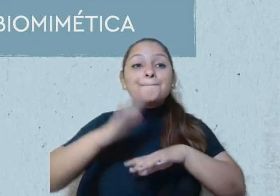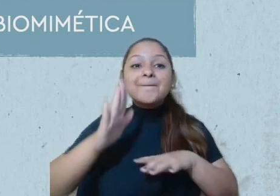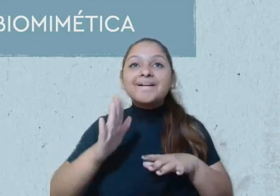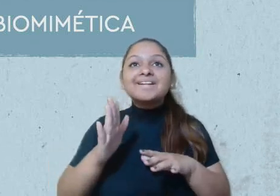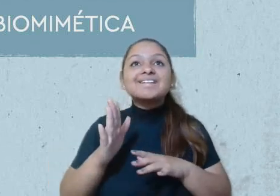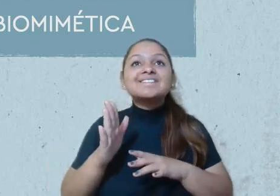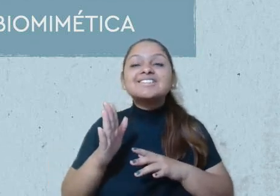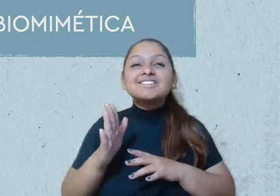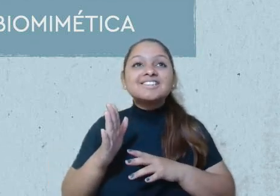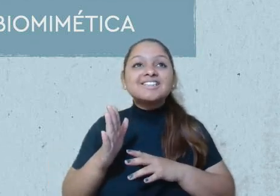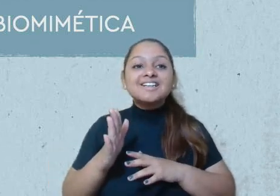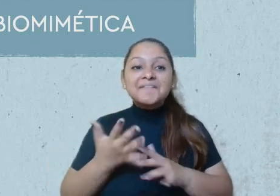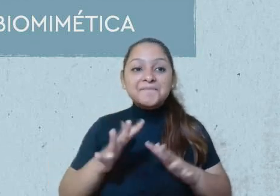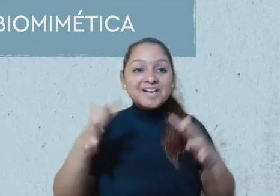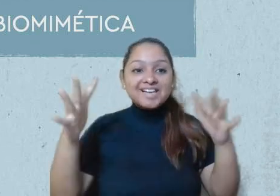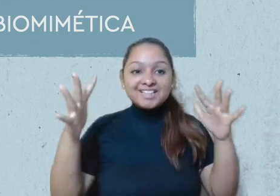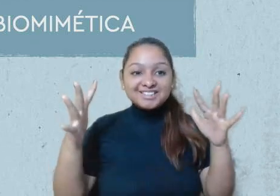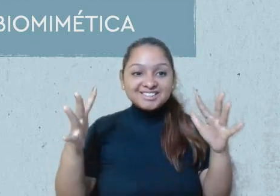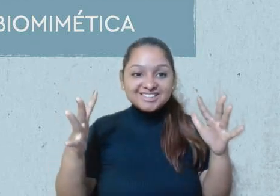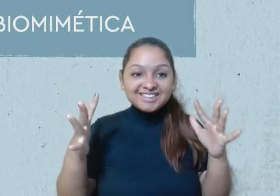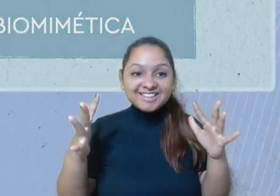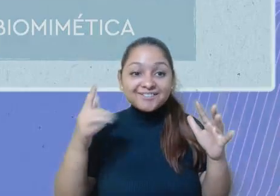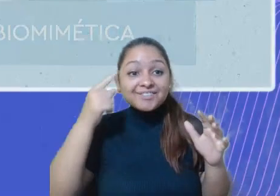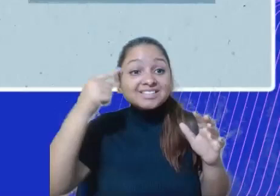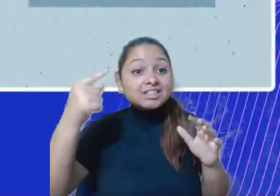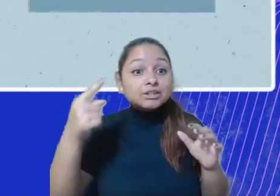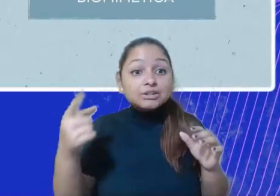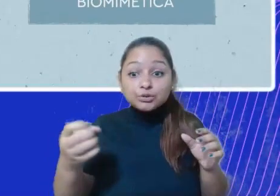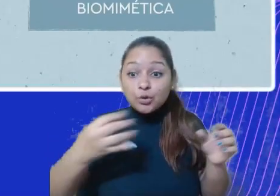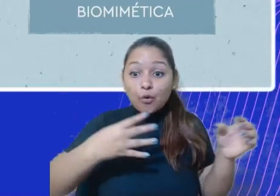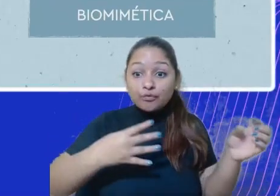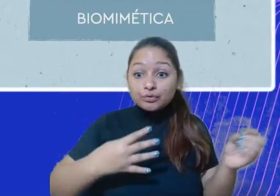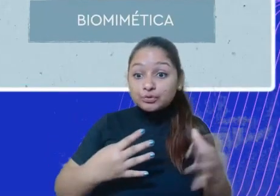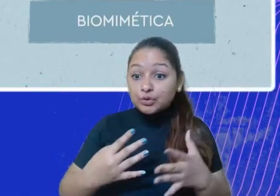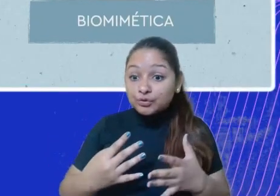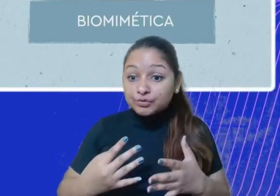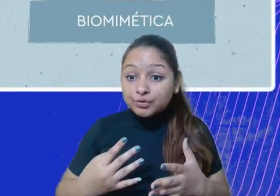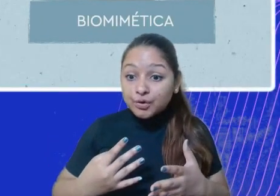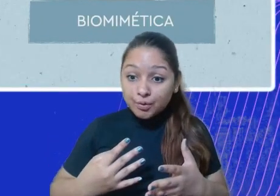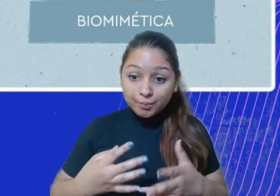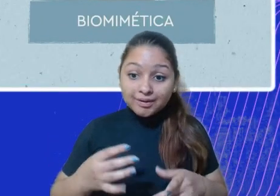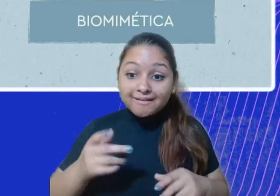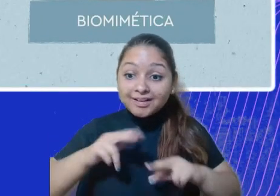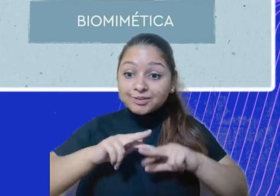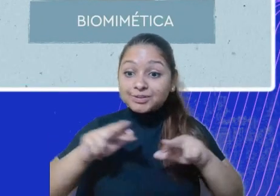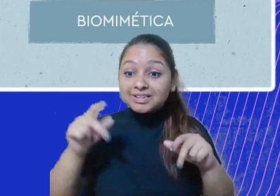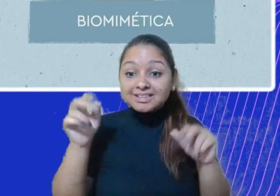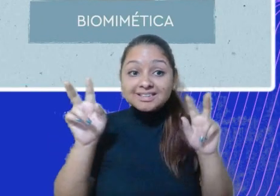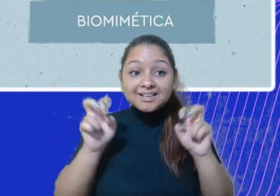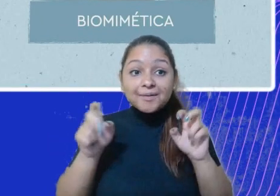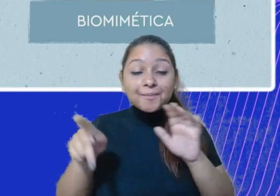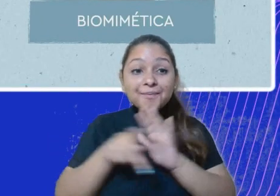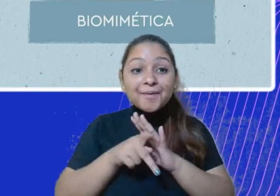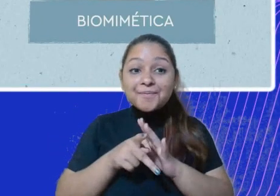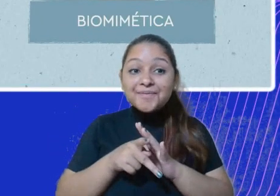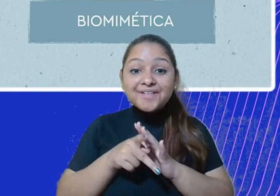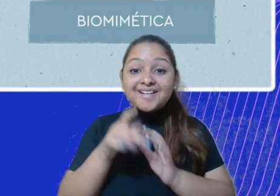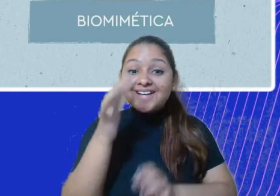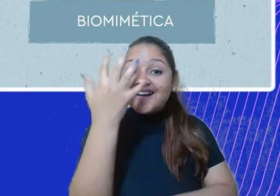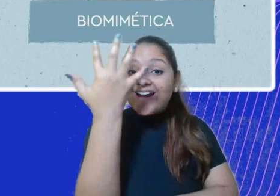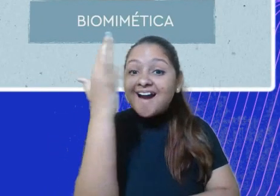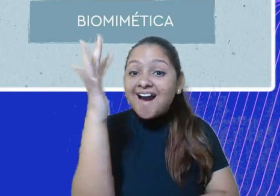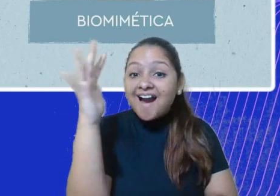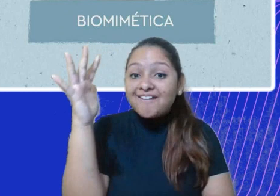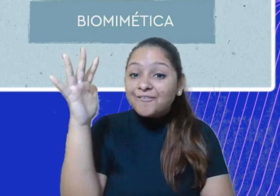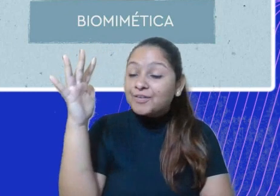vibrating regarding innovation nowadays, because we are talking now about solutions from threes, that we're talking about inspiring